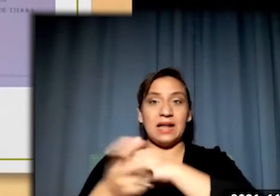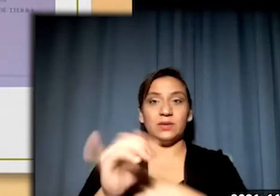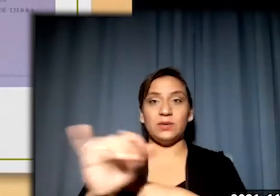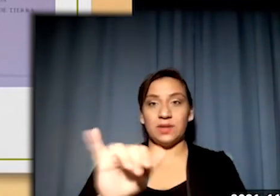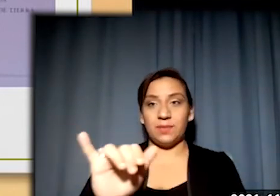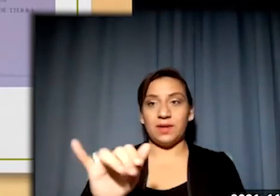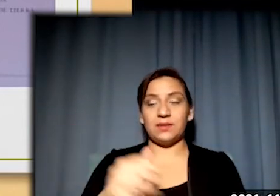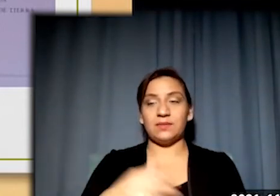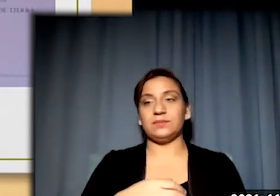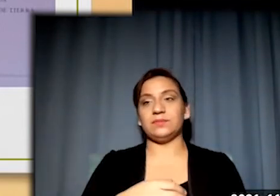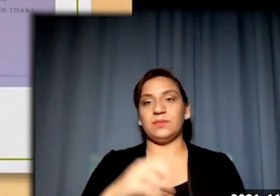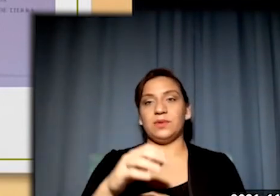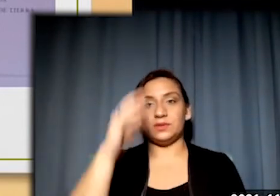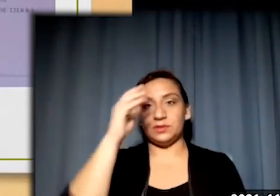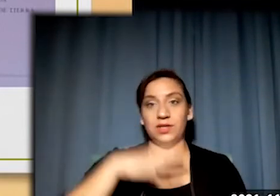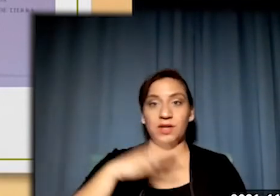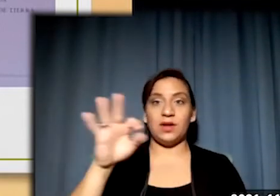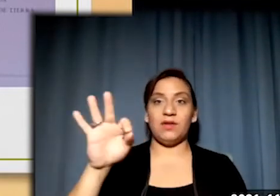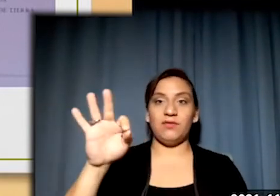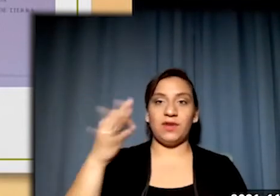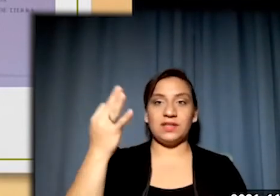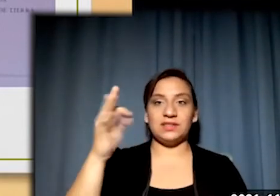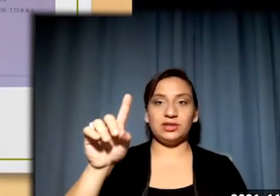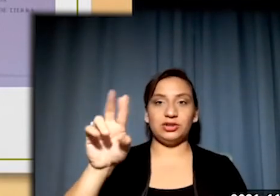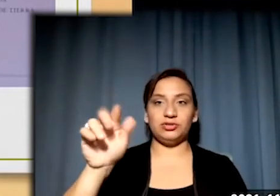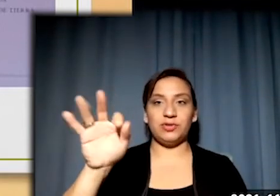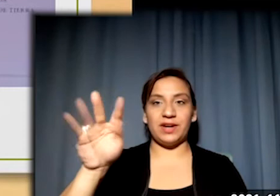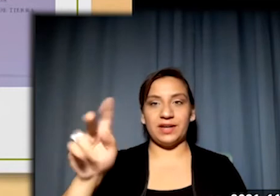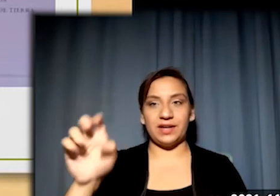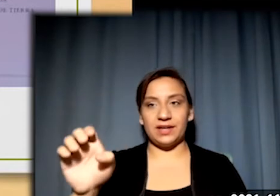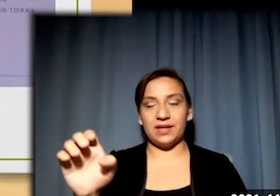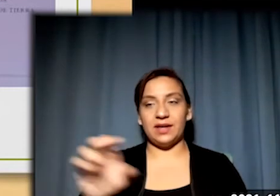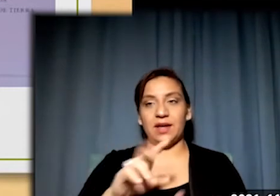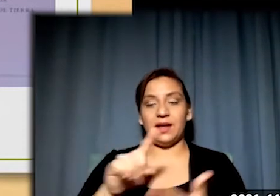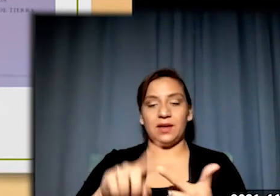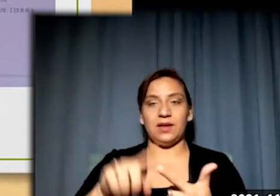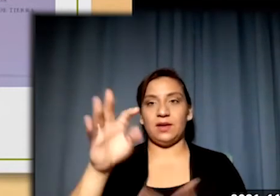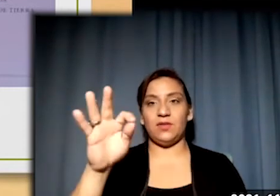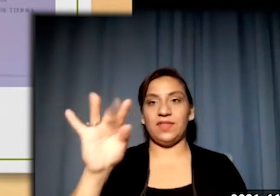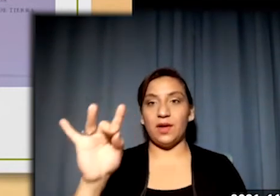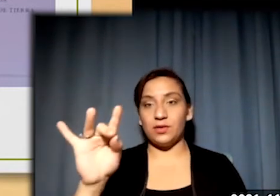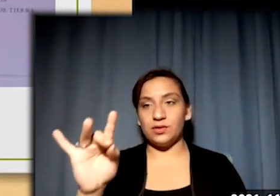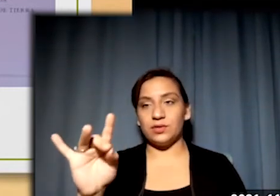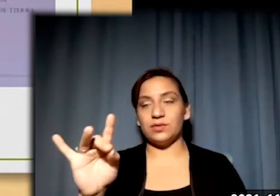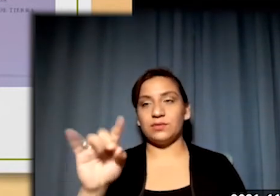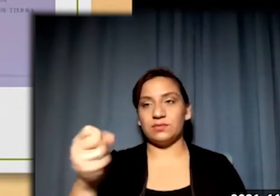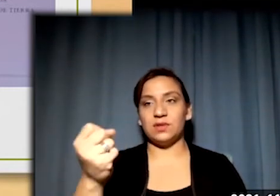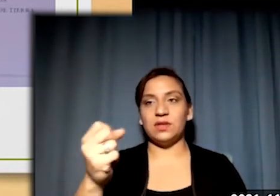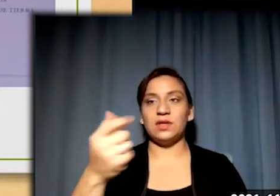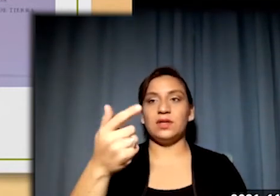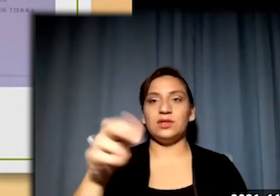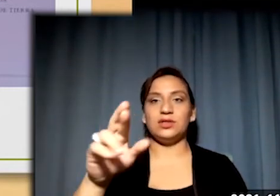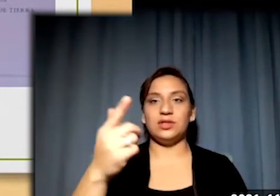in 1598 by Sir George Clifford, Earl of Cumberland, and a Dutch attack